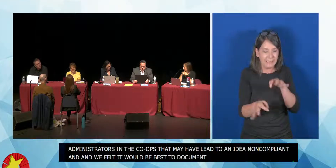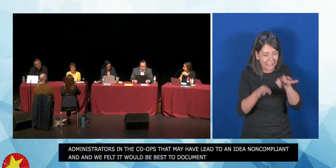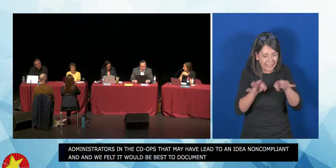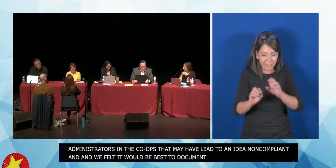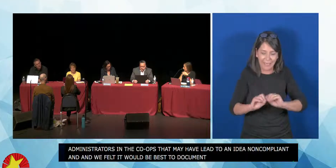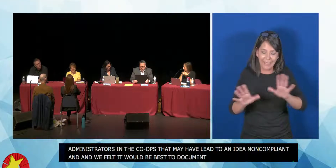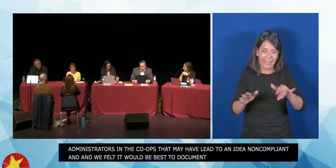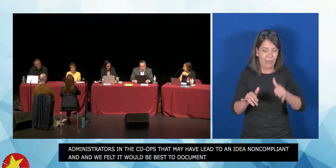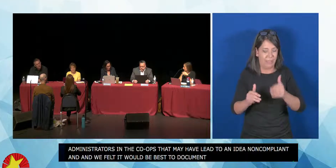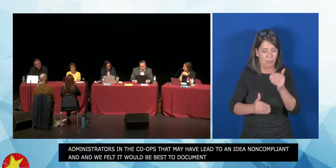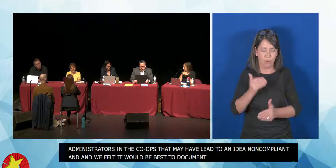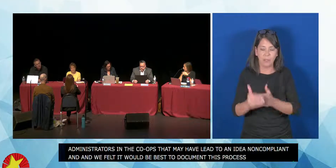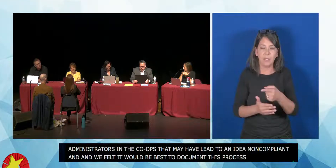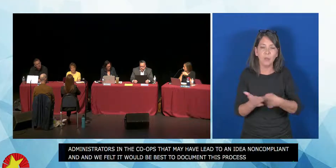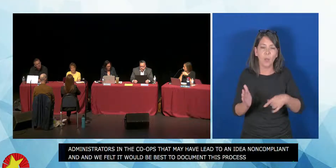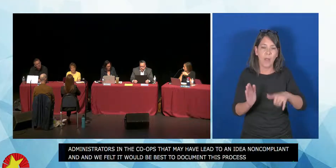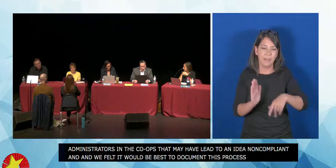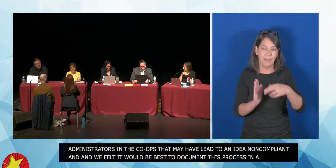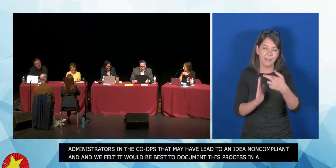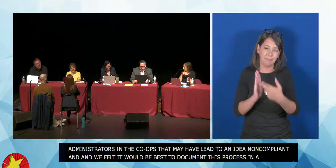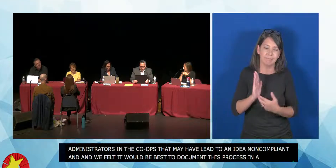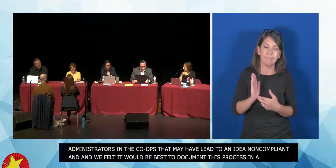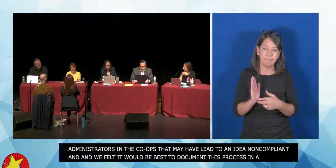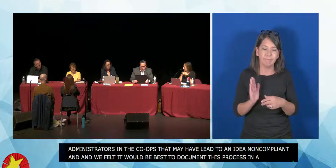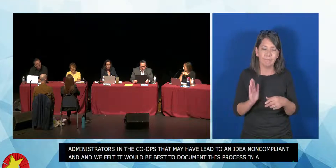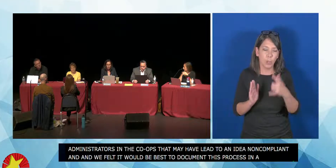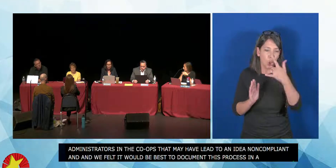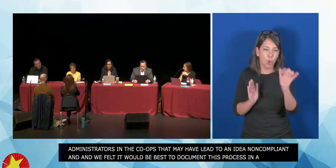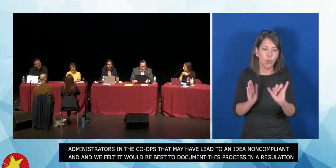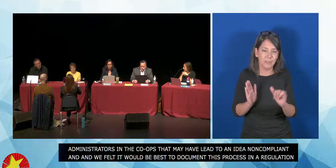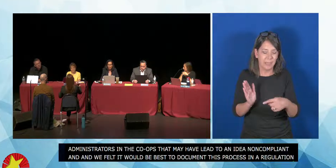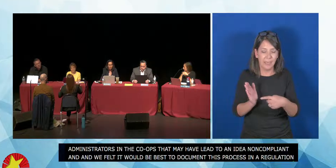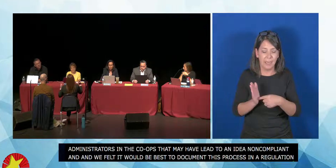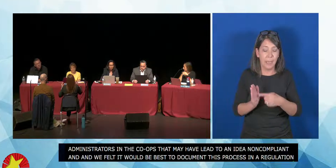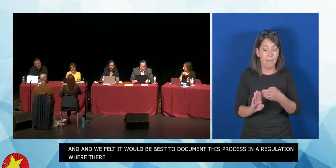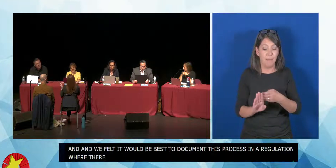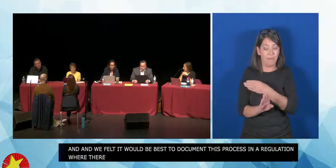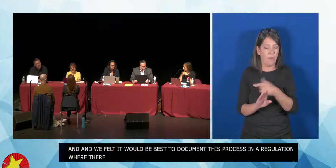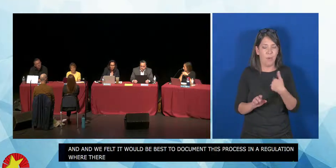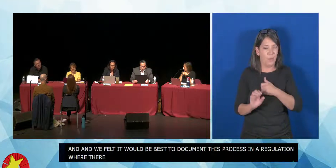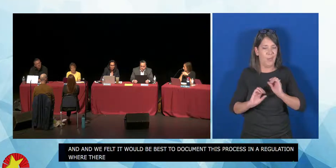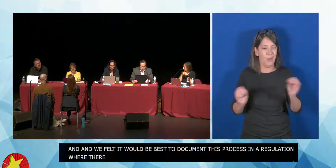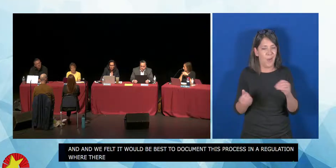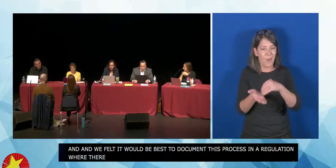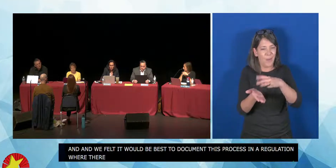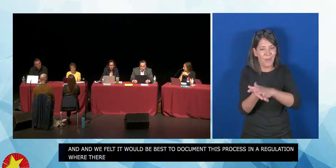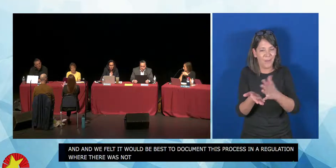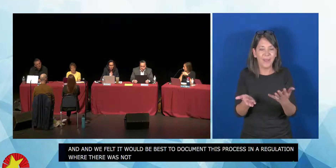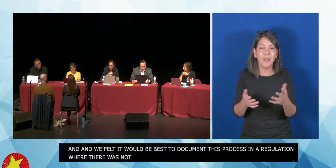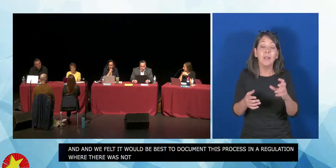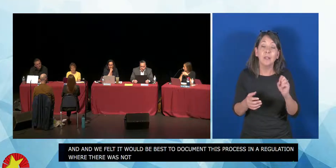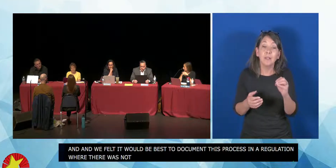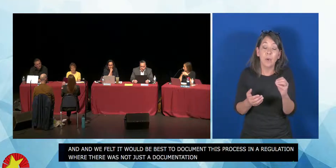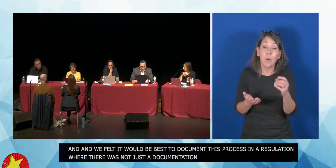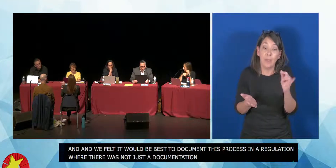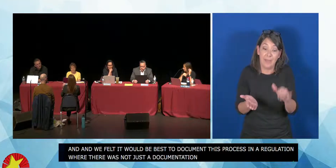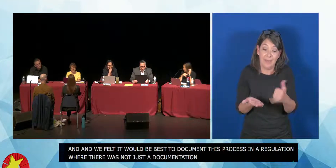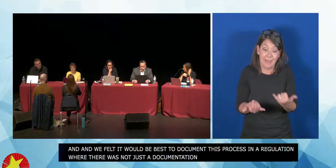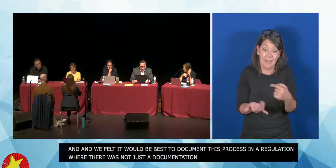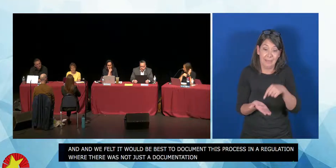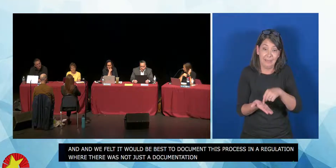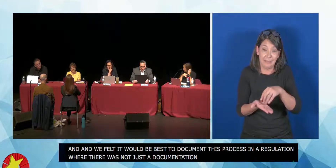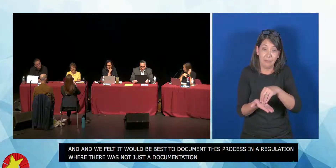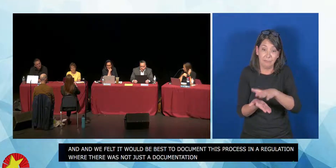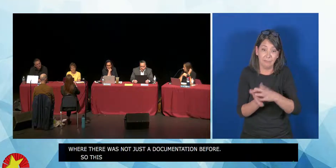in a regulation where there just was no documentation before. So this regulation mirrors